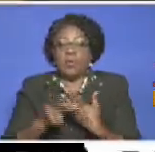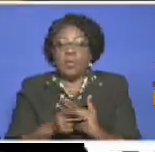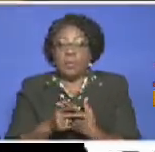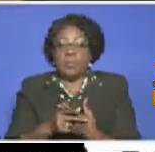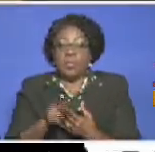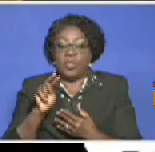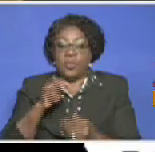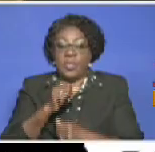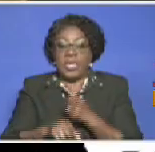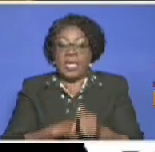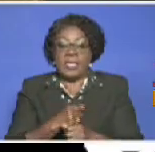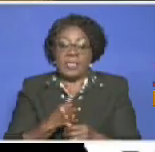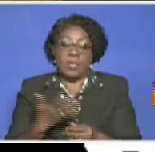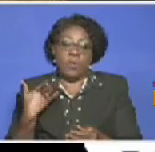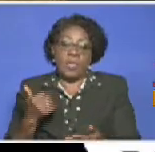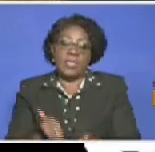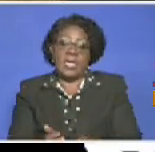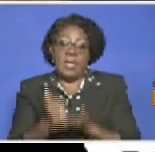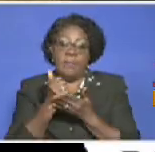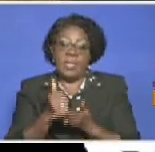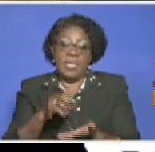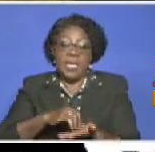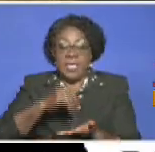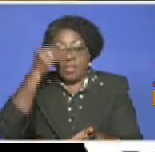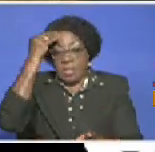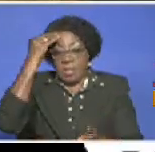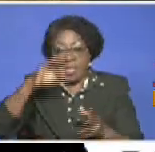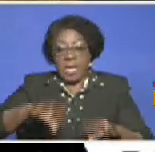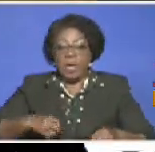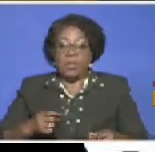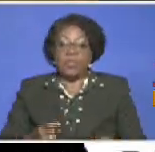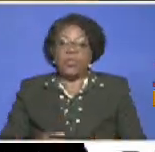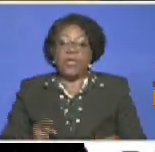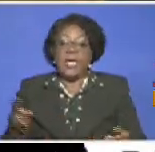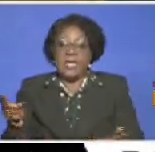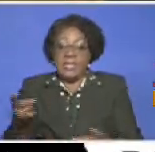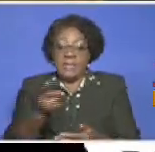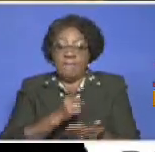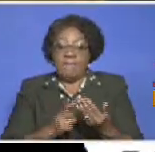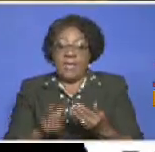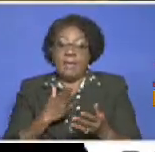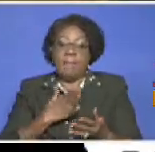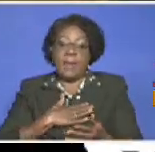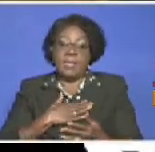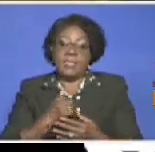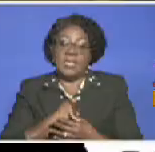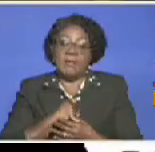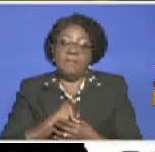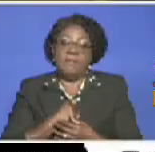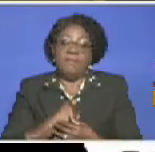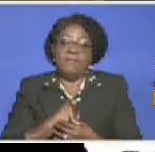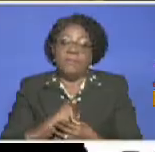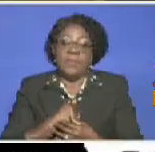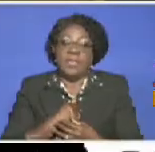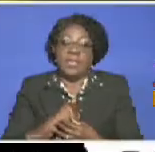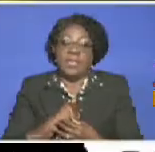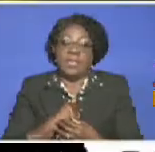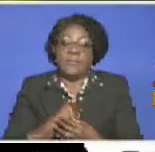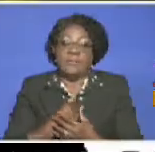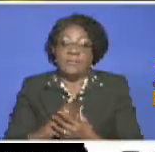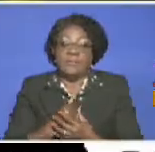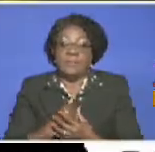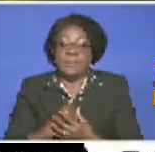ago. It's helped me through a lot, helped me learn how to defend myself. Me, when I saw other people joining it, I